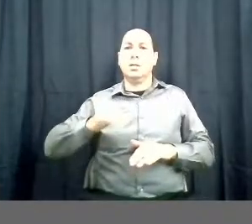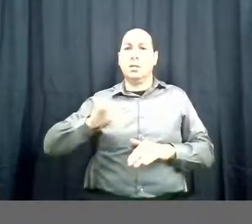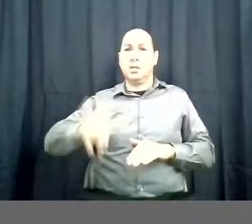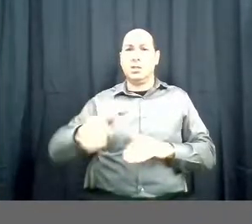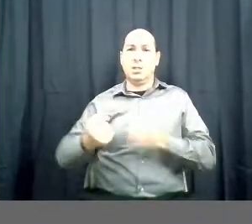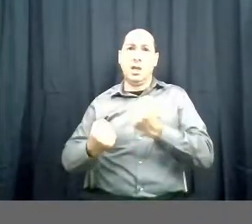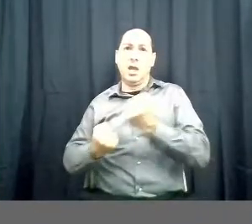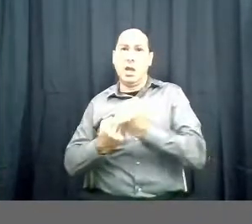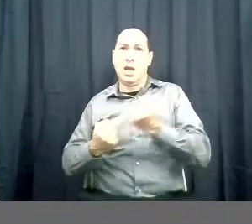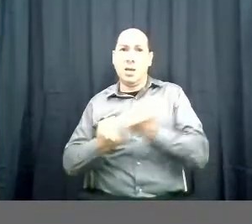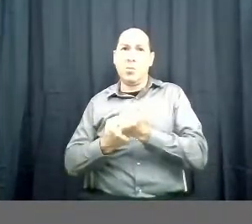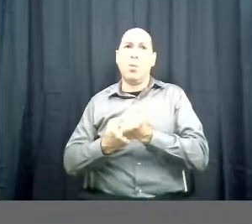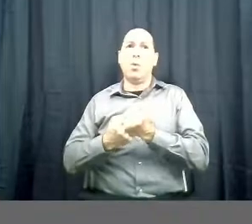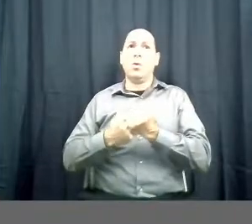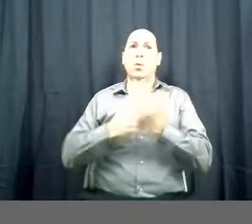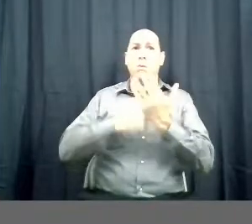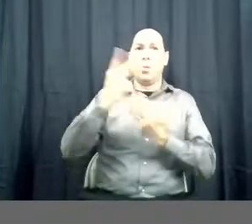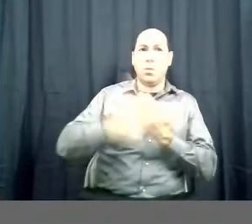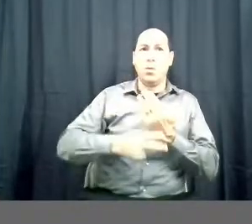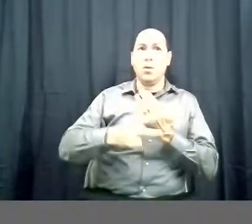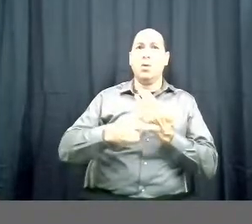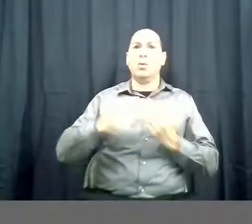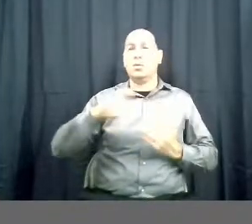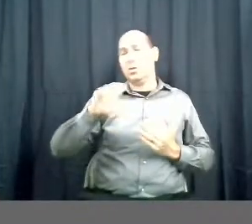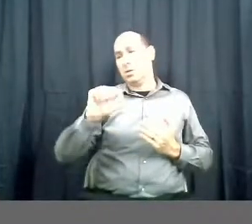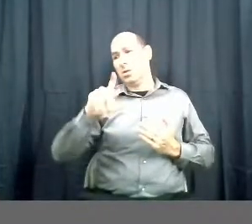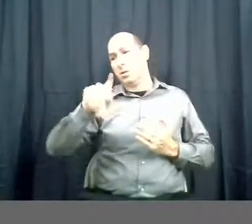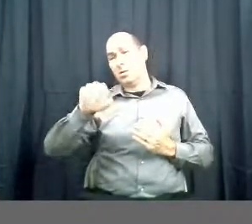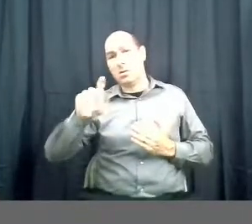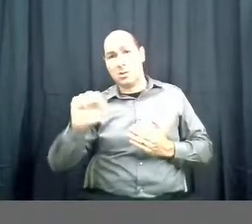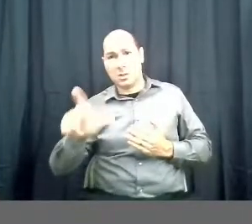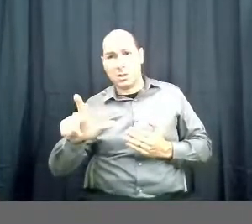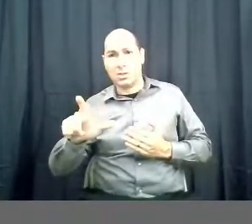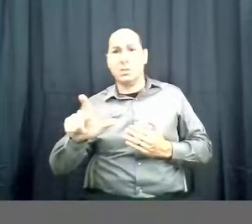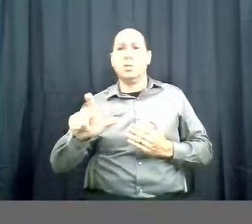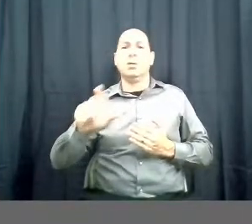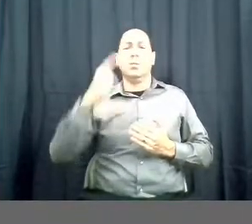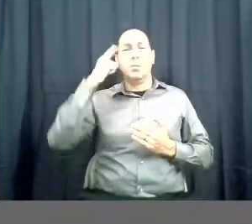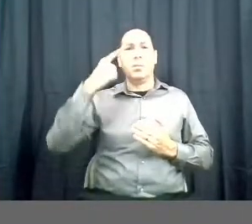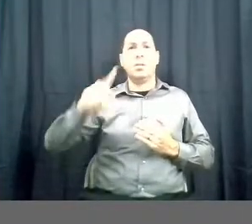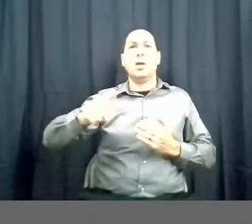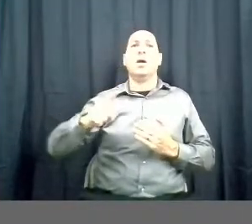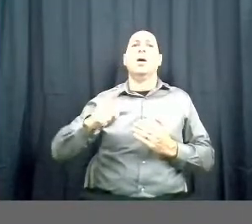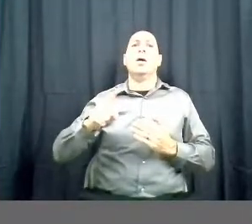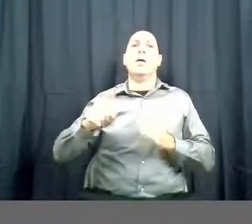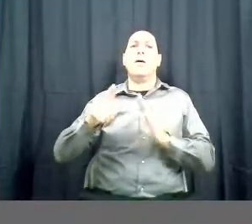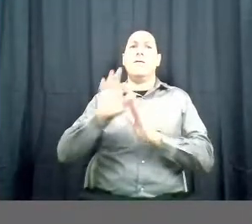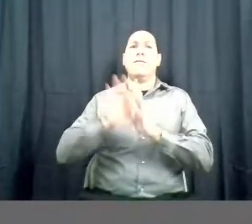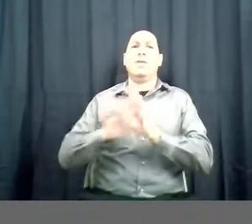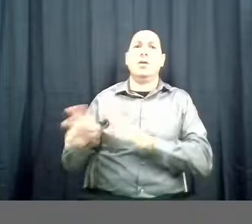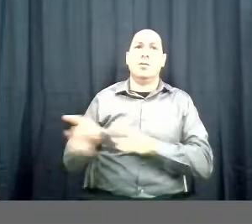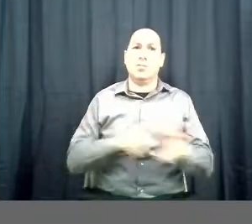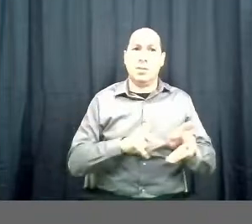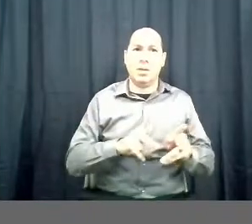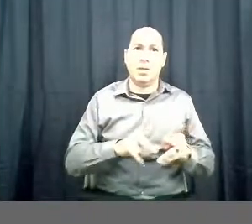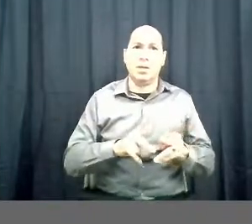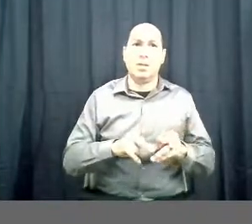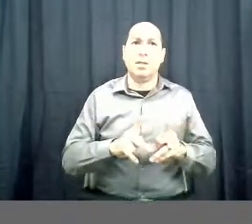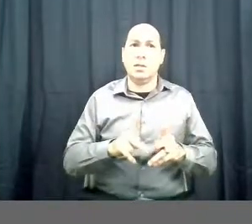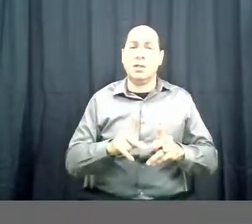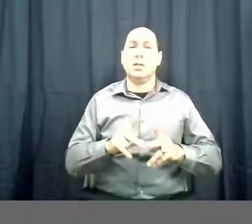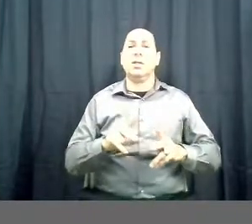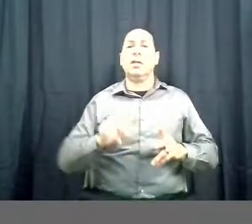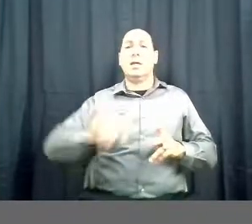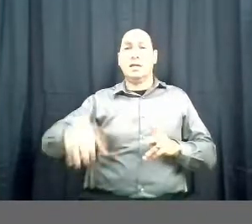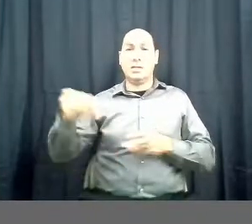program or to close financial gaps included in the PRASA fiscal plan. Importantly, the refunding PB savings must meet